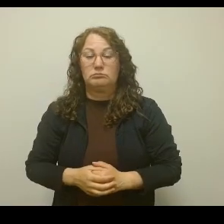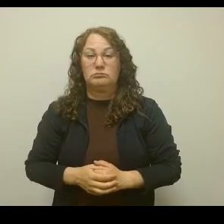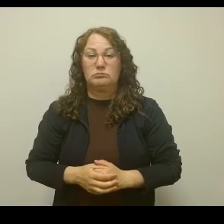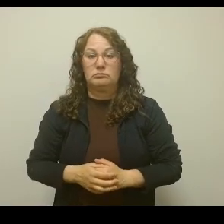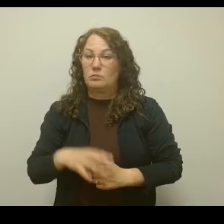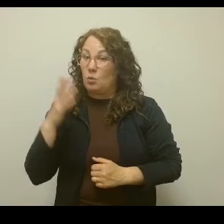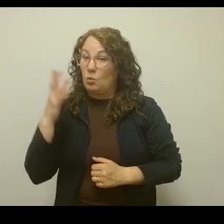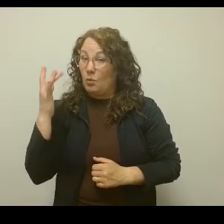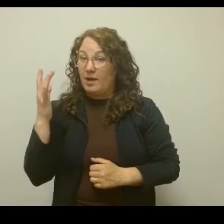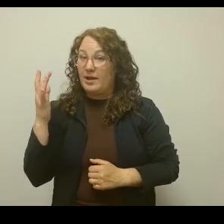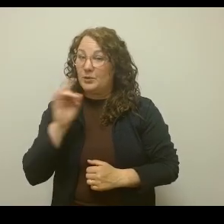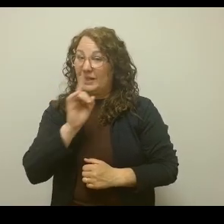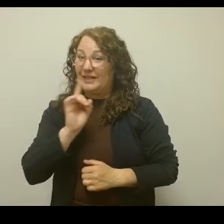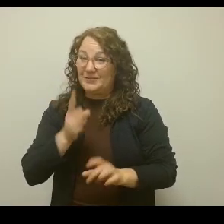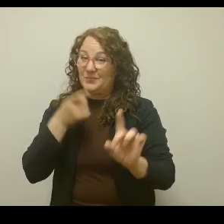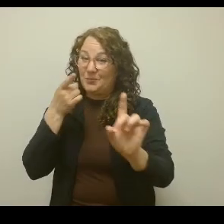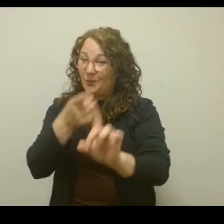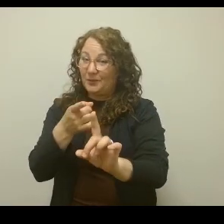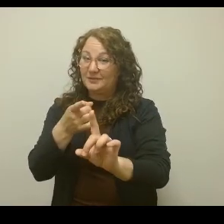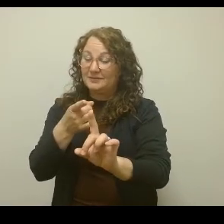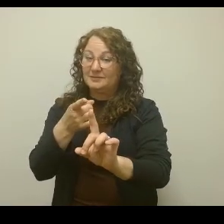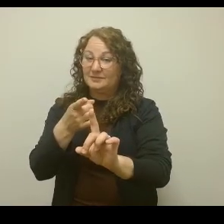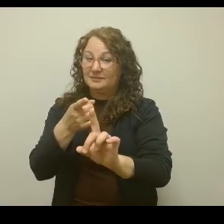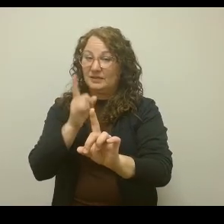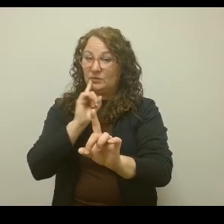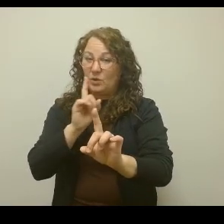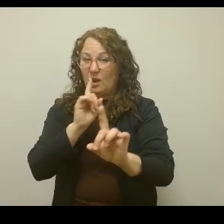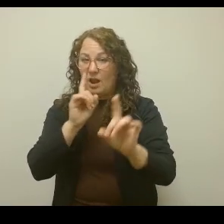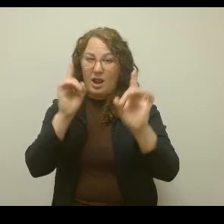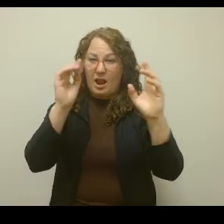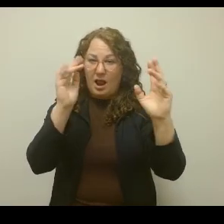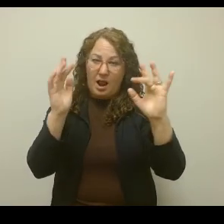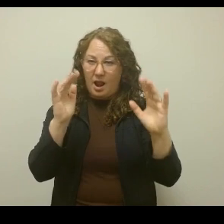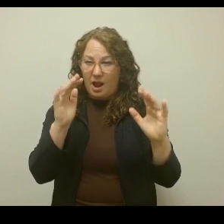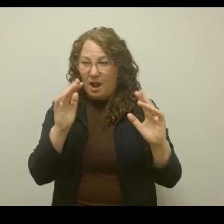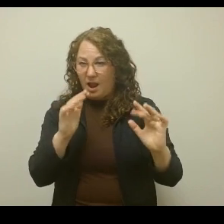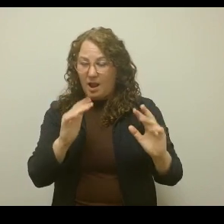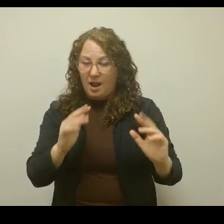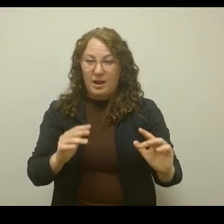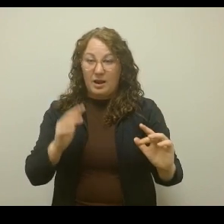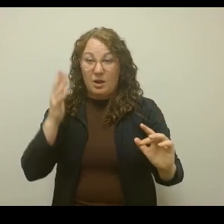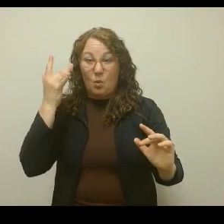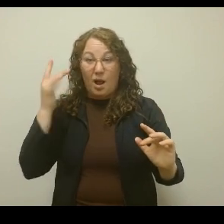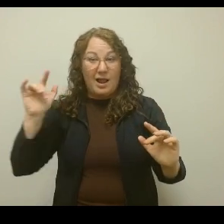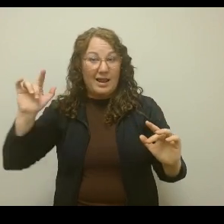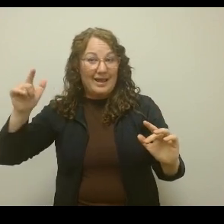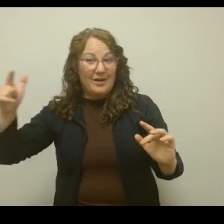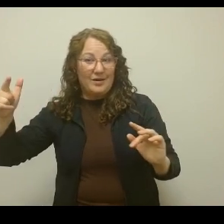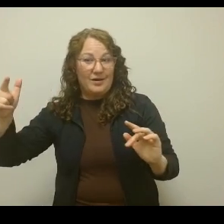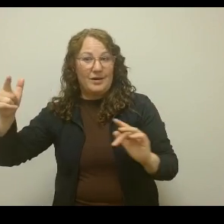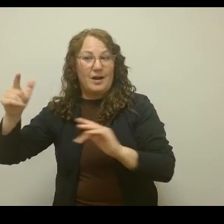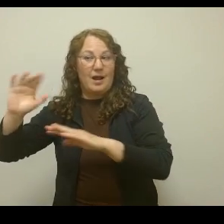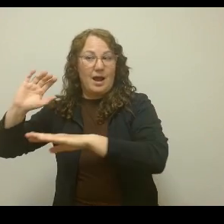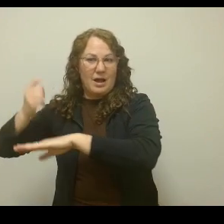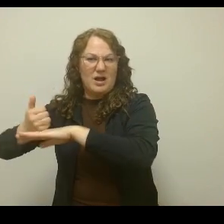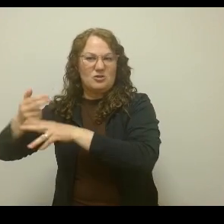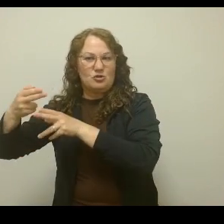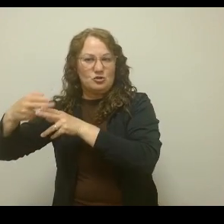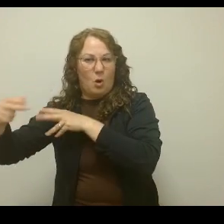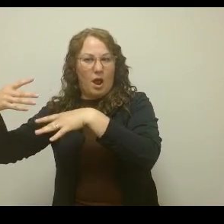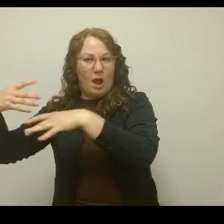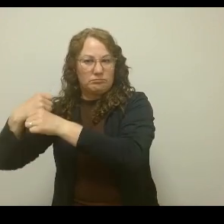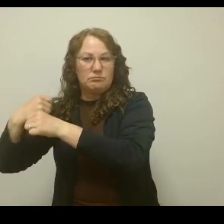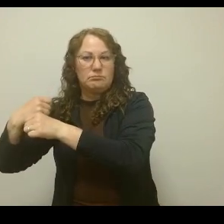Because remember, ultimately, I'm going through these steps in order to produce a shorter